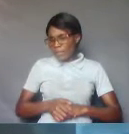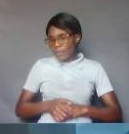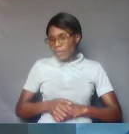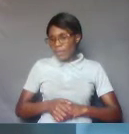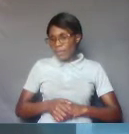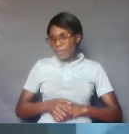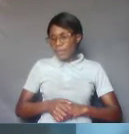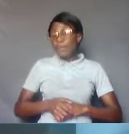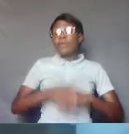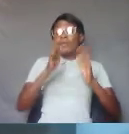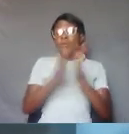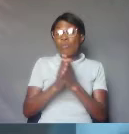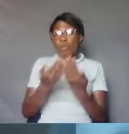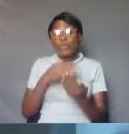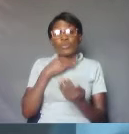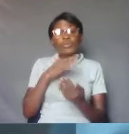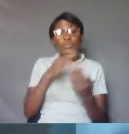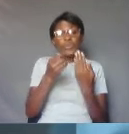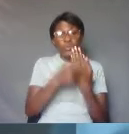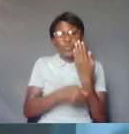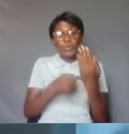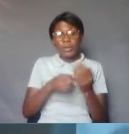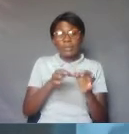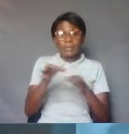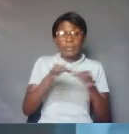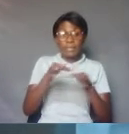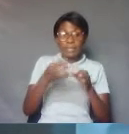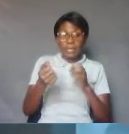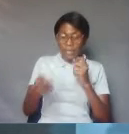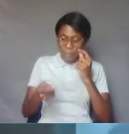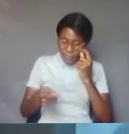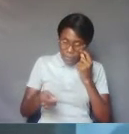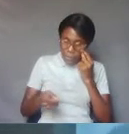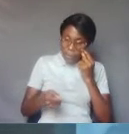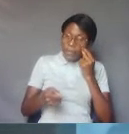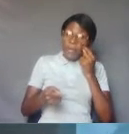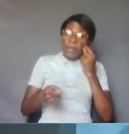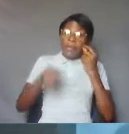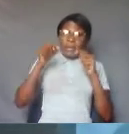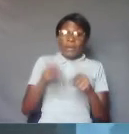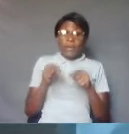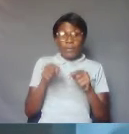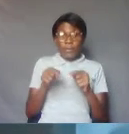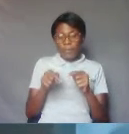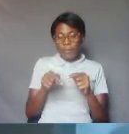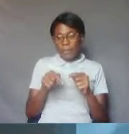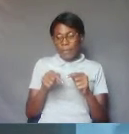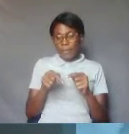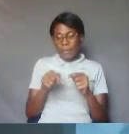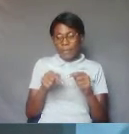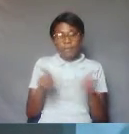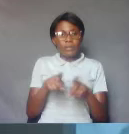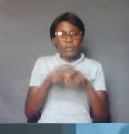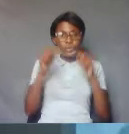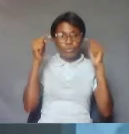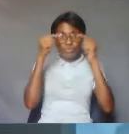the Bible has quite rightly, or biblical interpretation has been part of ableism, and it